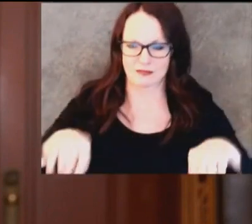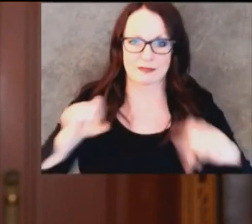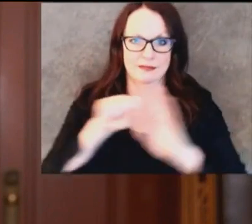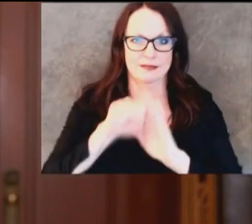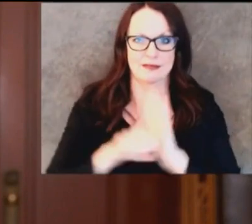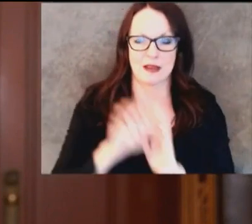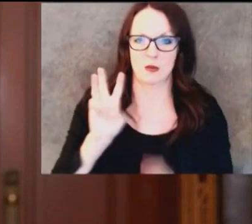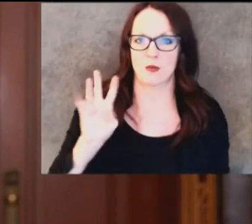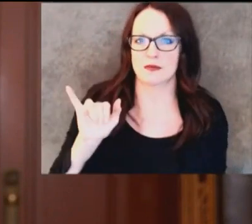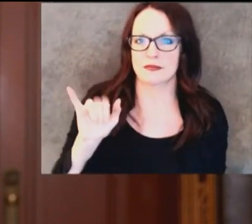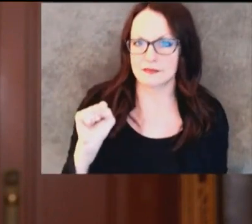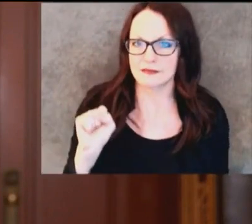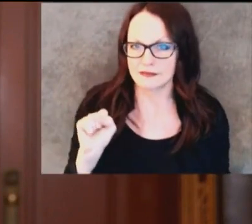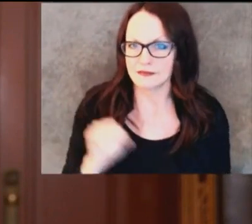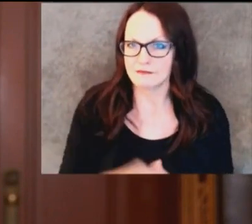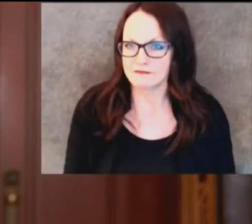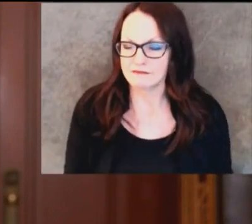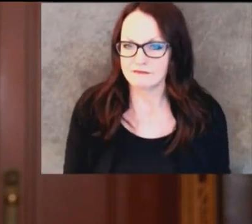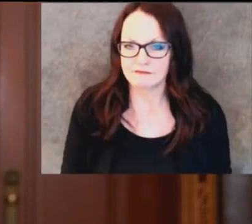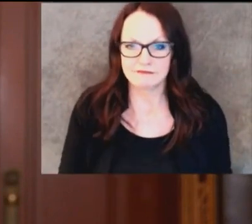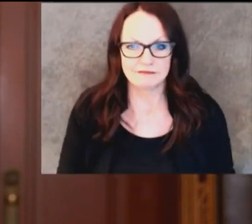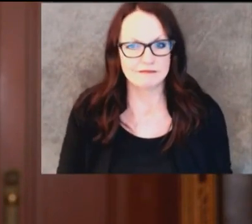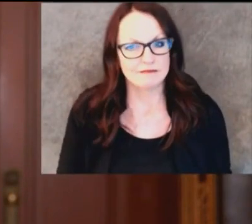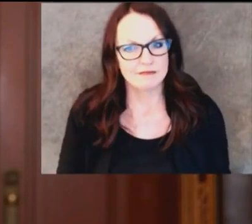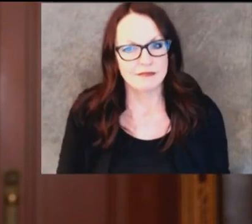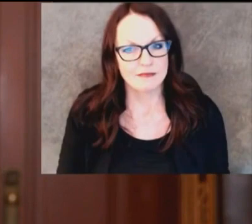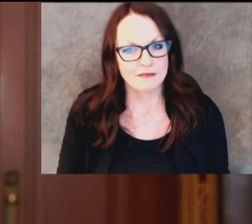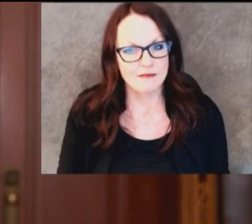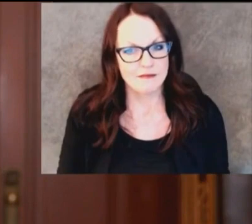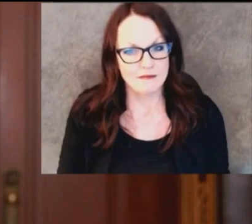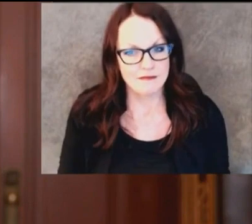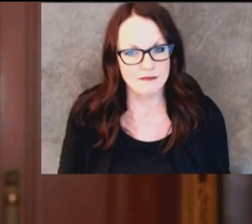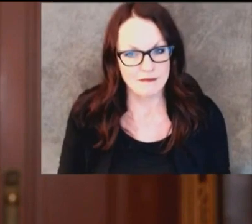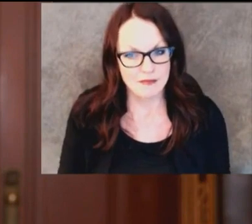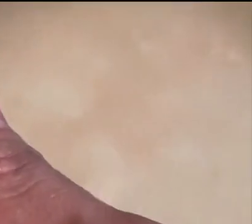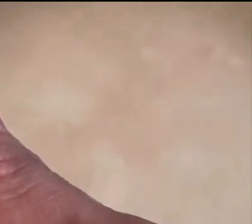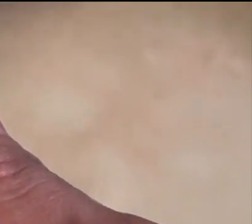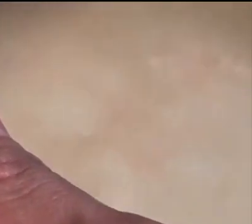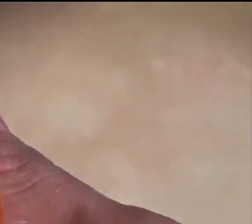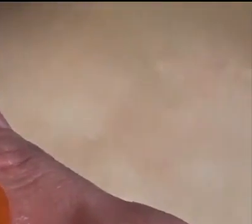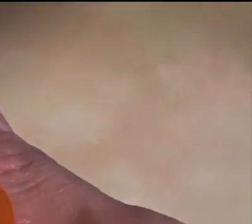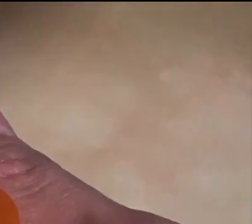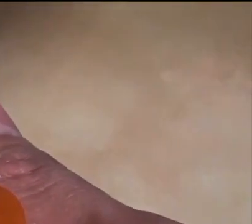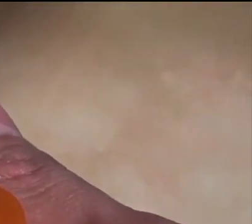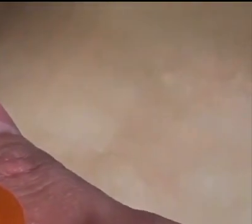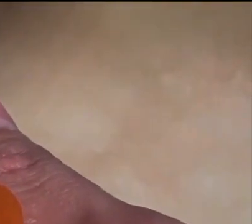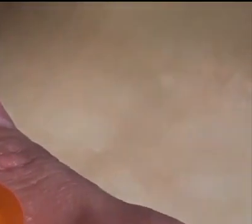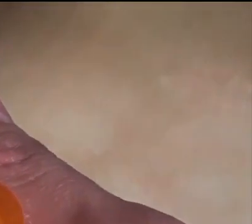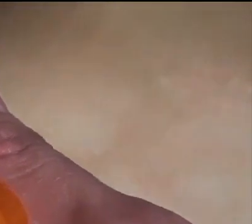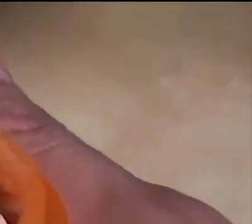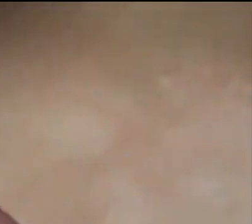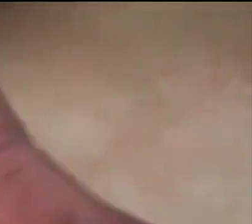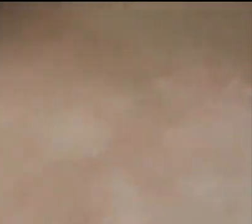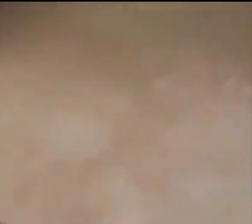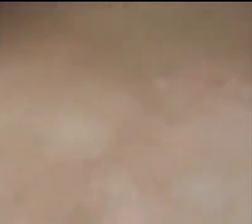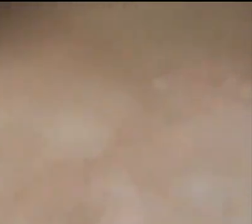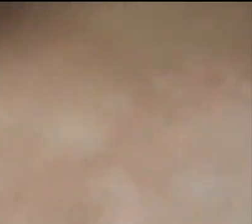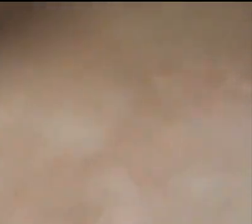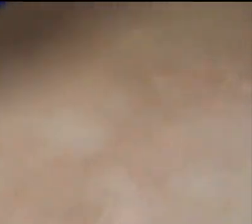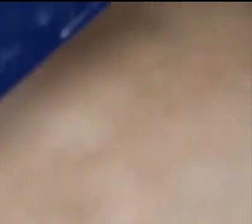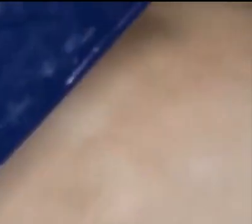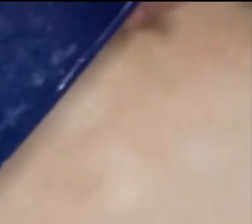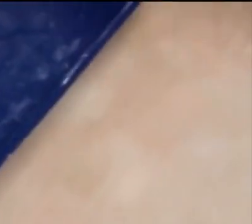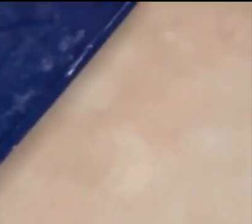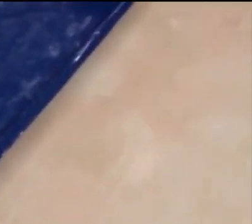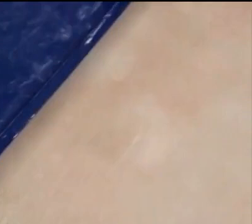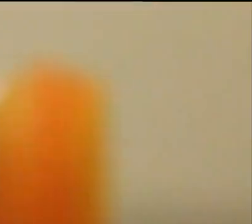saved by the Narcan Direct program from 2019 to 2021. Officials say those test strips will save lives, too. In a